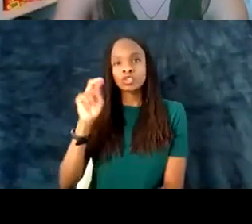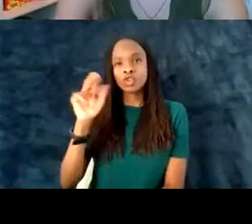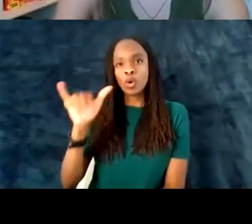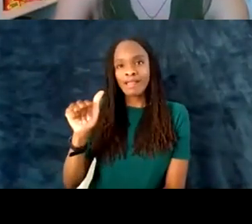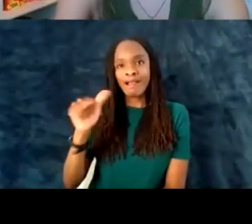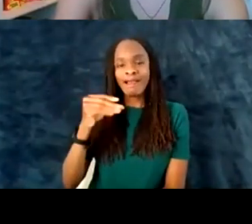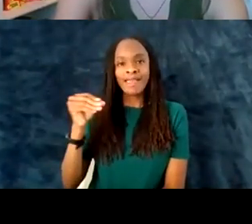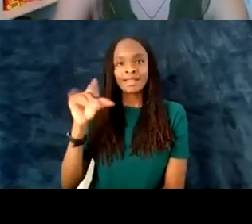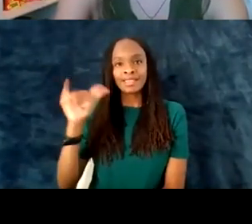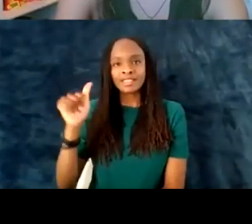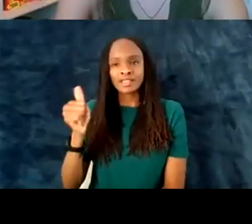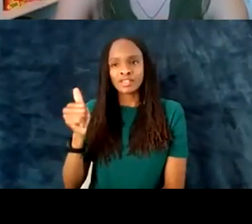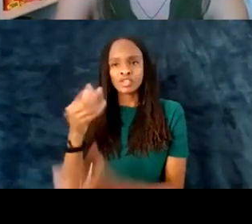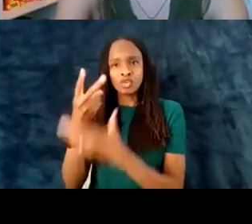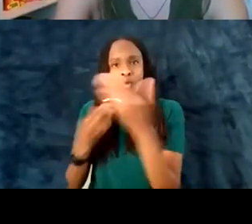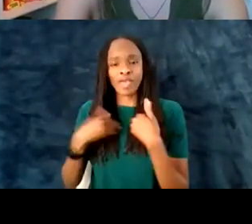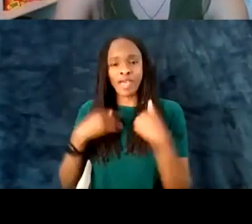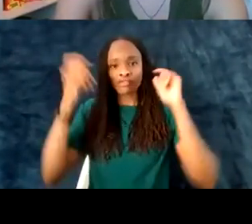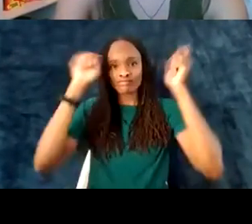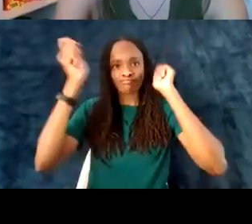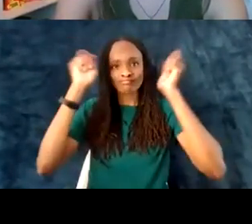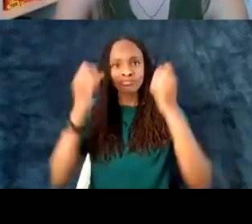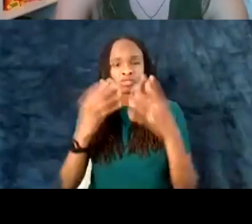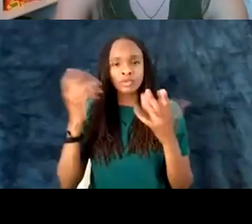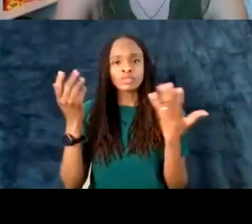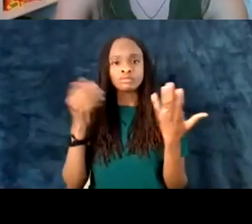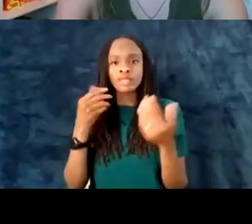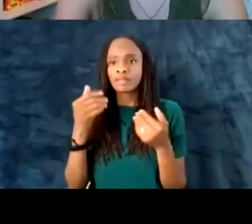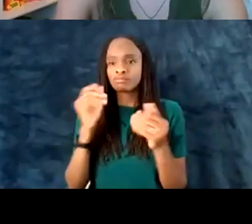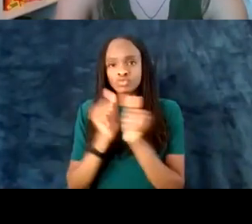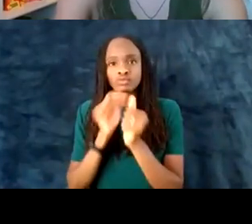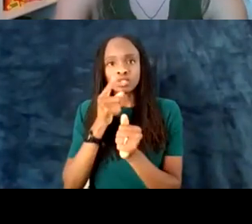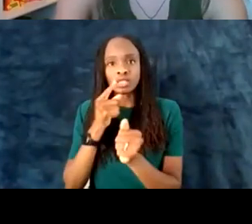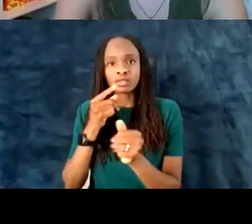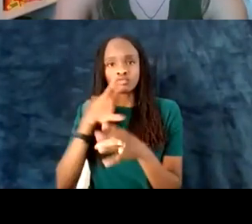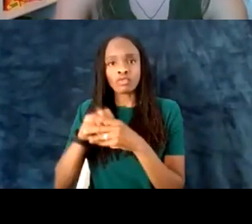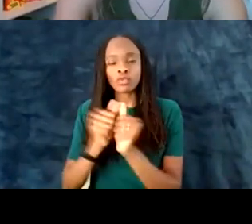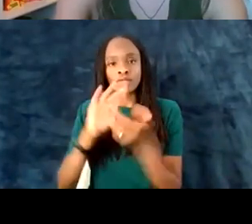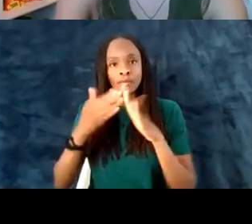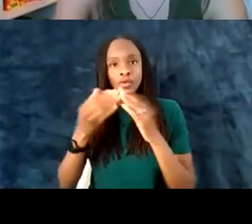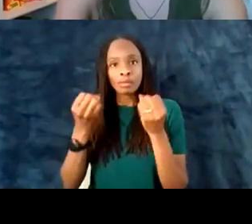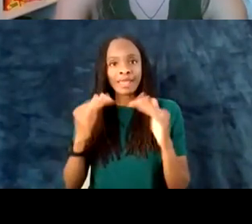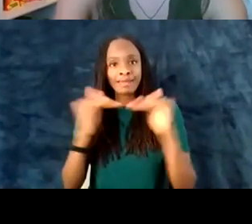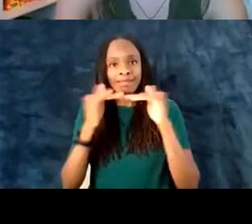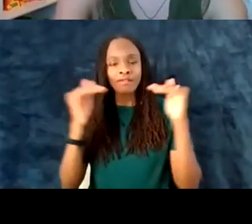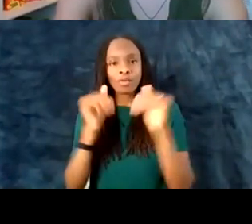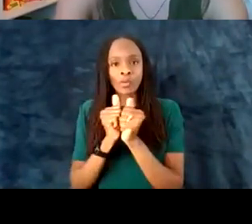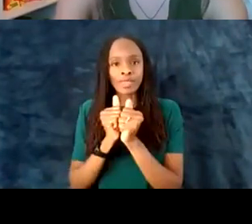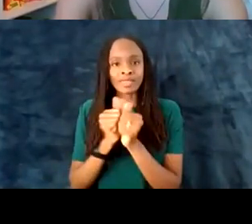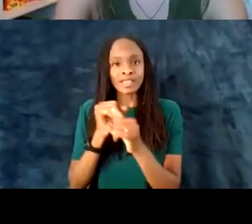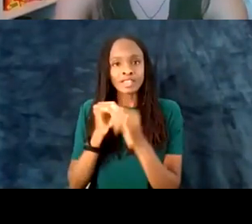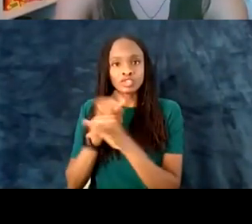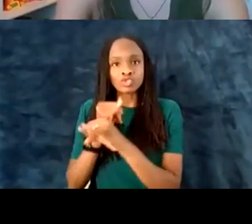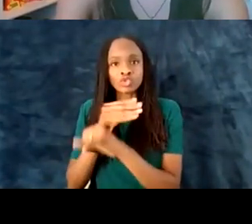multiple hats, both, and you've operated both at like the community-based grassroots level, at the sort of field institutional level, and also at gatekeeping